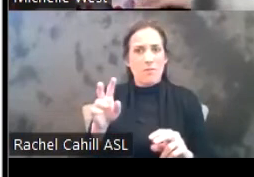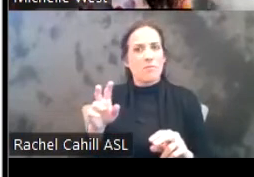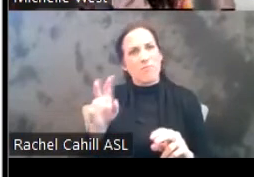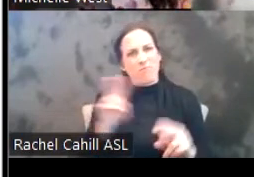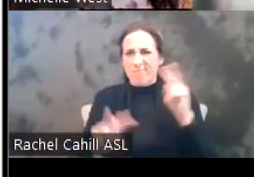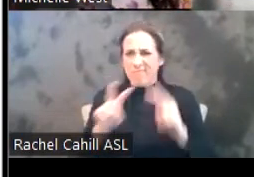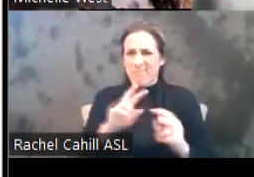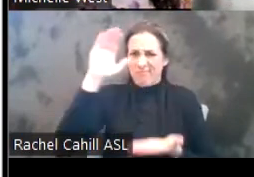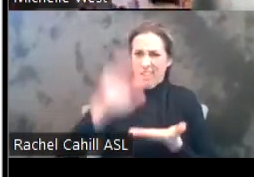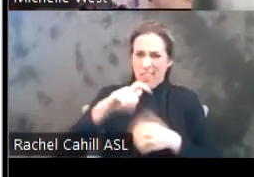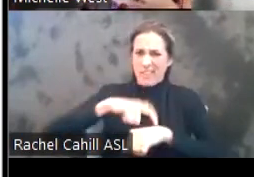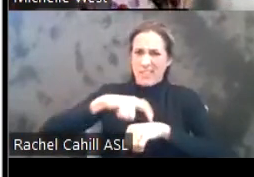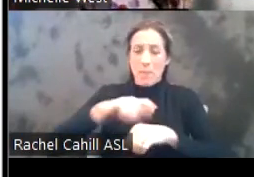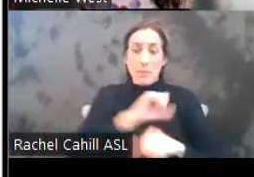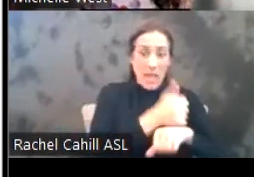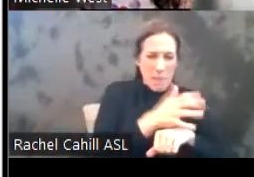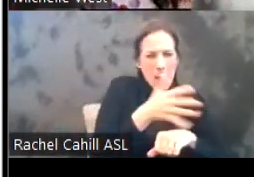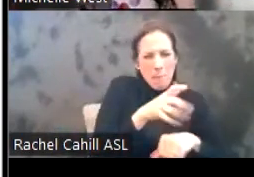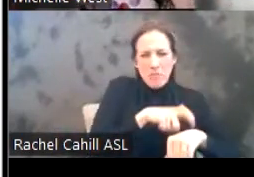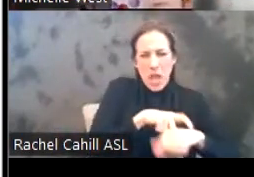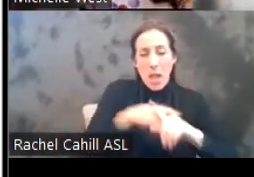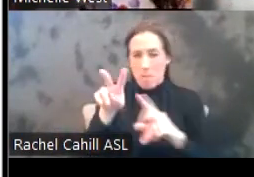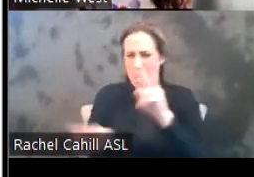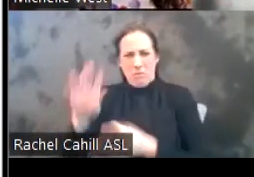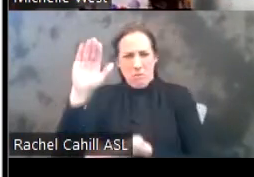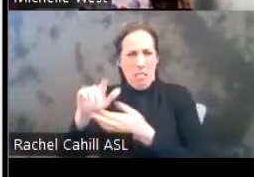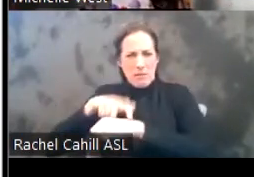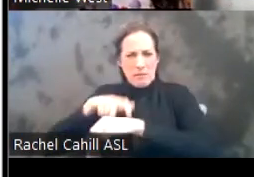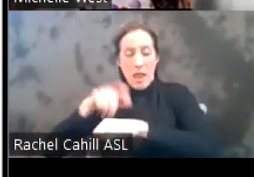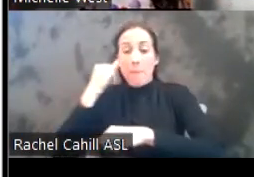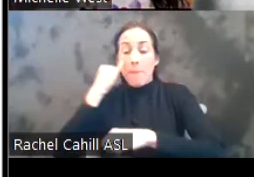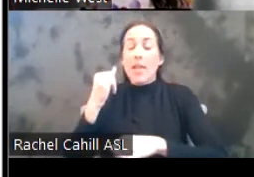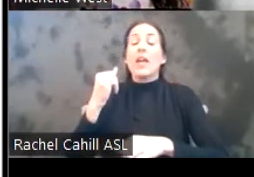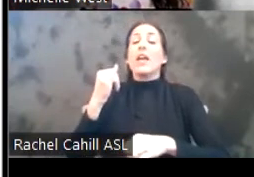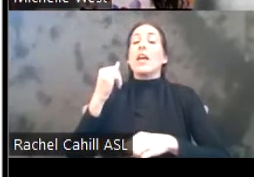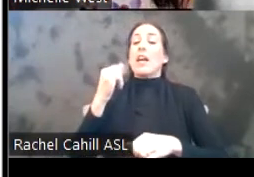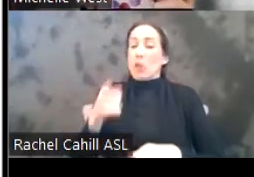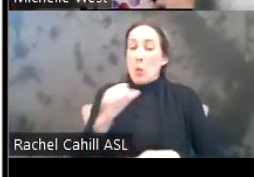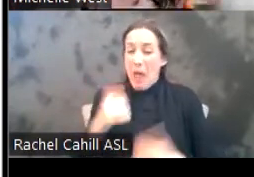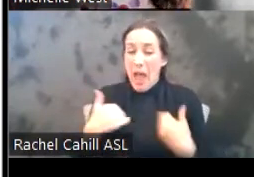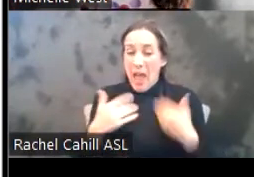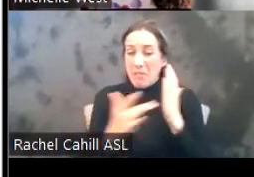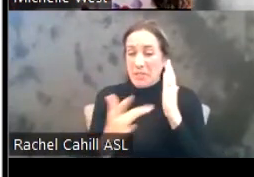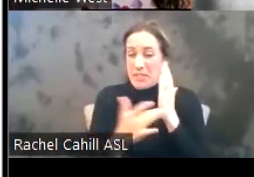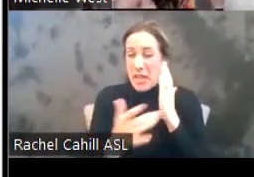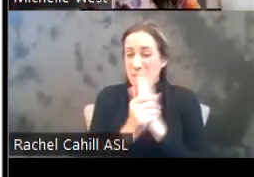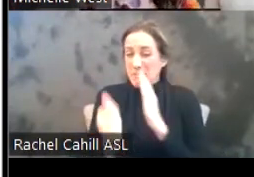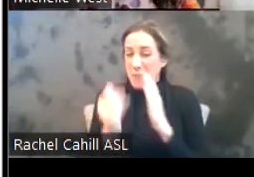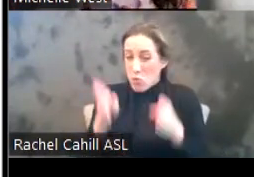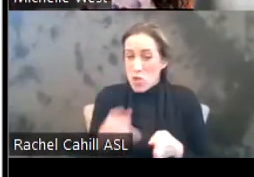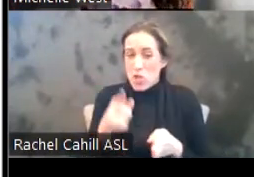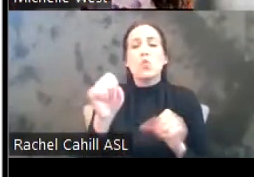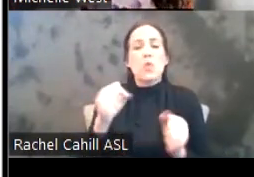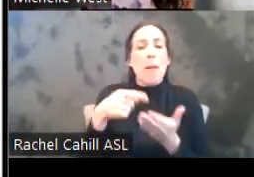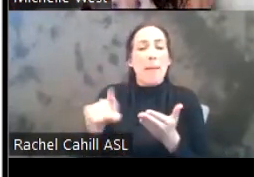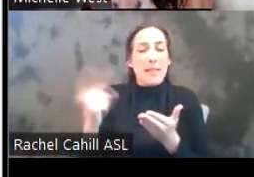time than the setup does, and you're good to go. If you don't have anyone who's technologically savvy, you could pay someone to set it up